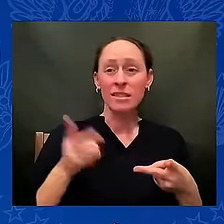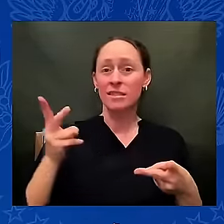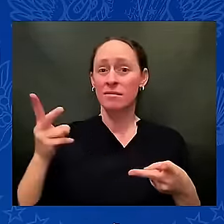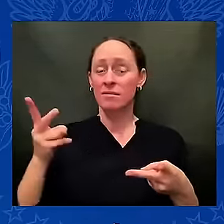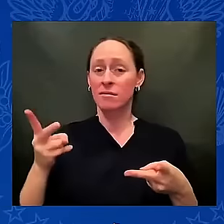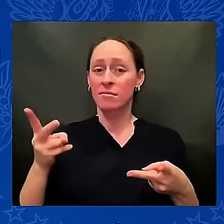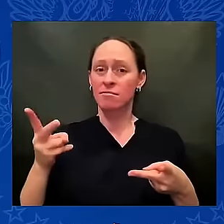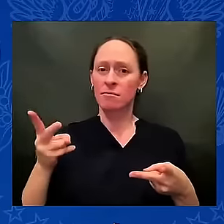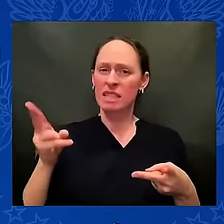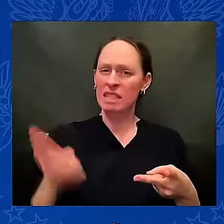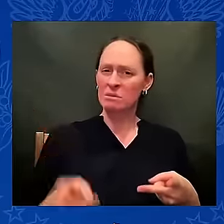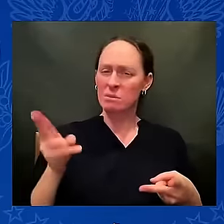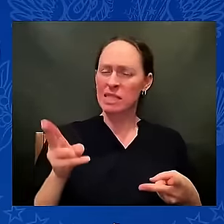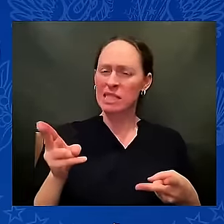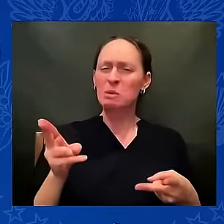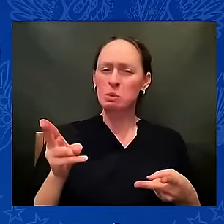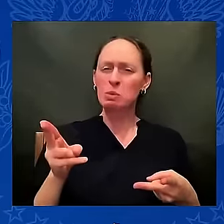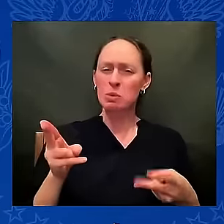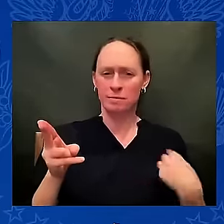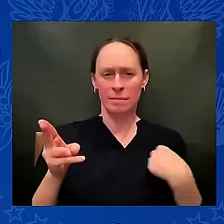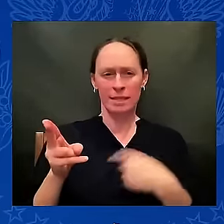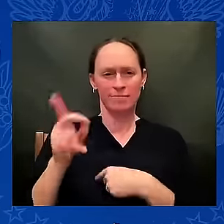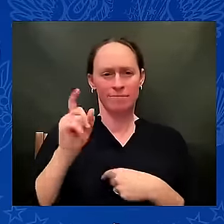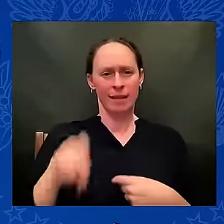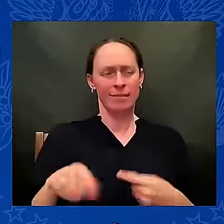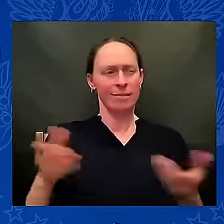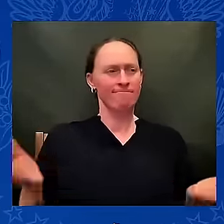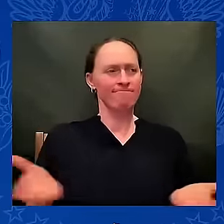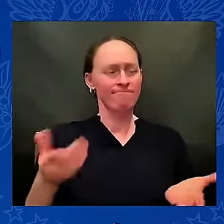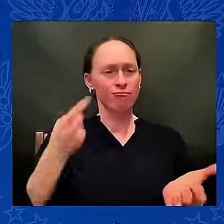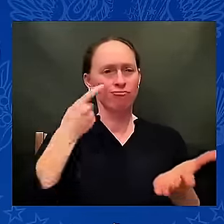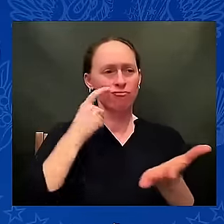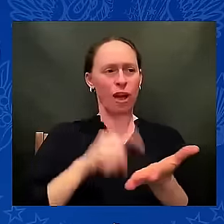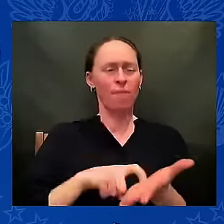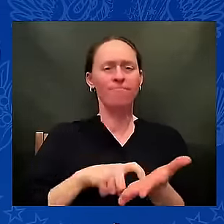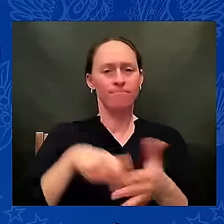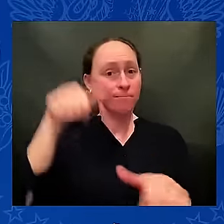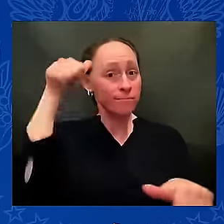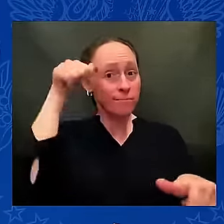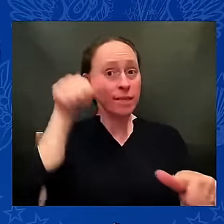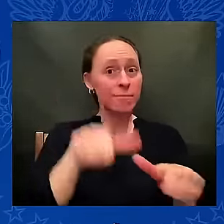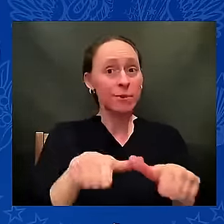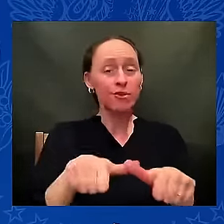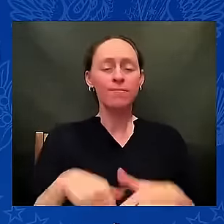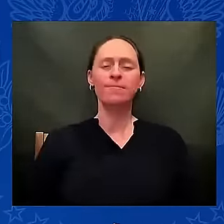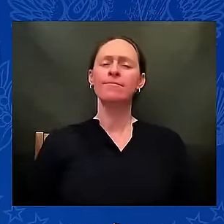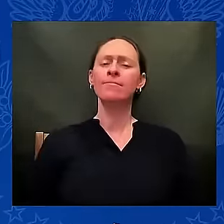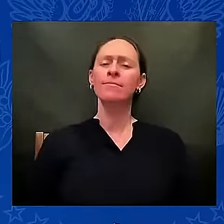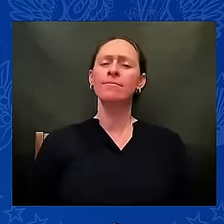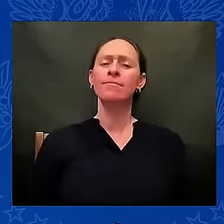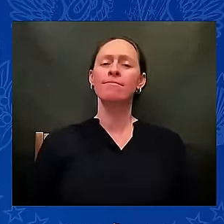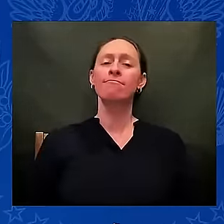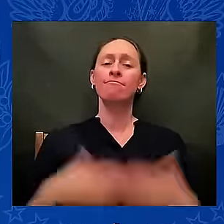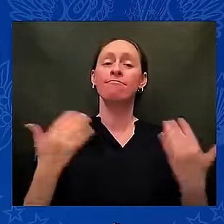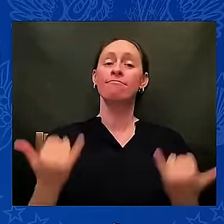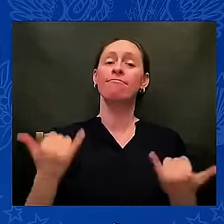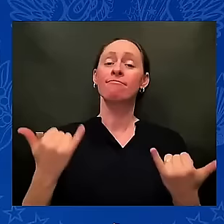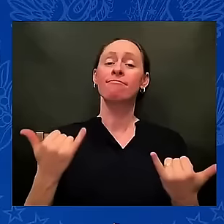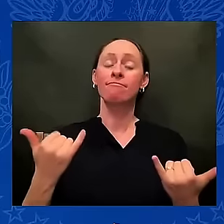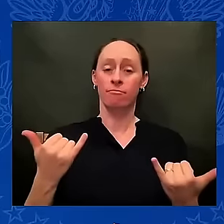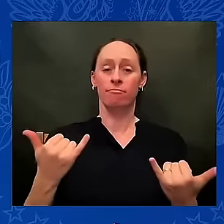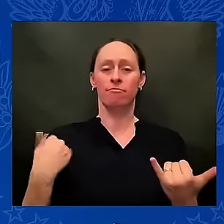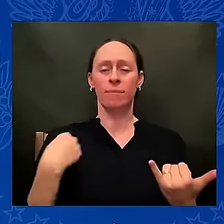Today's words will be carried forward by all of us here, Mr. President, into